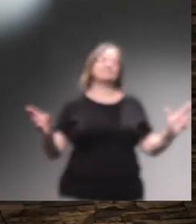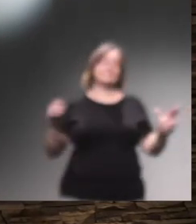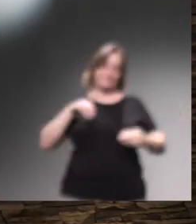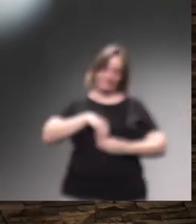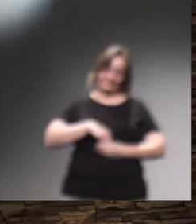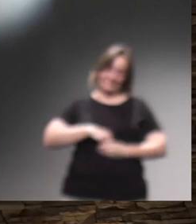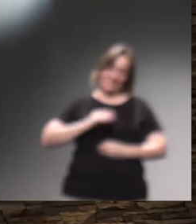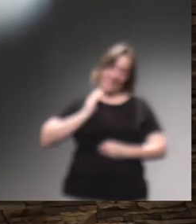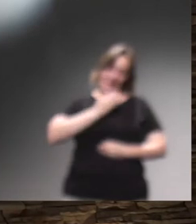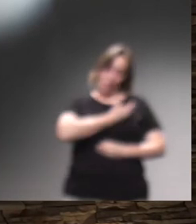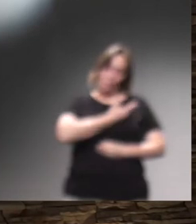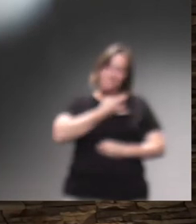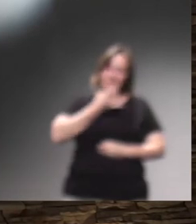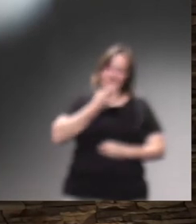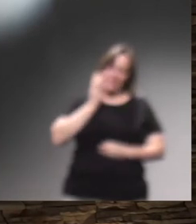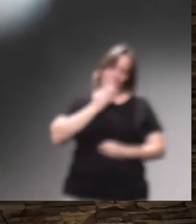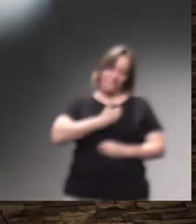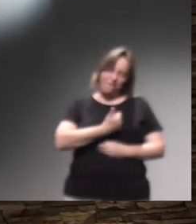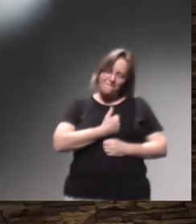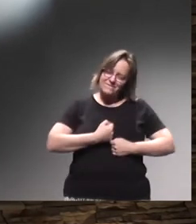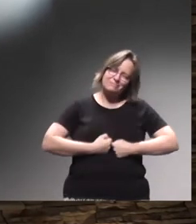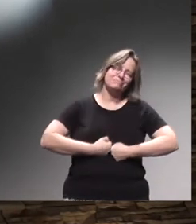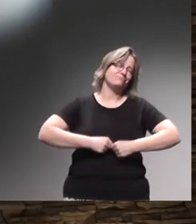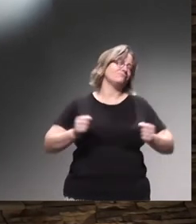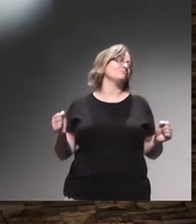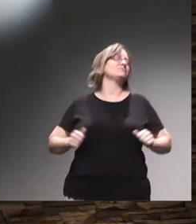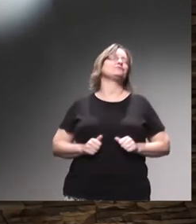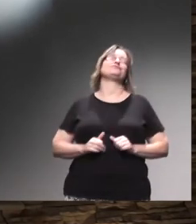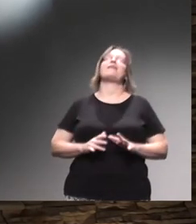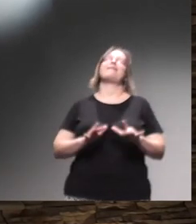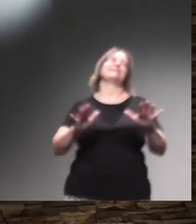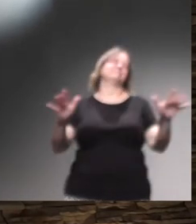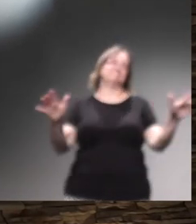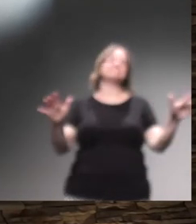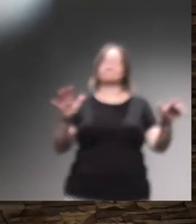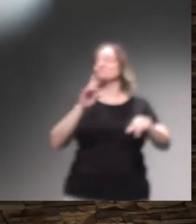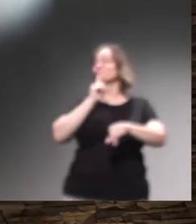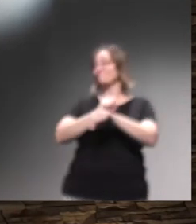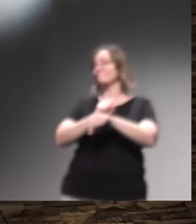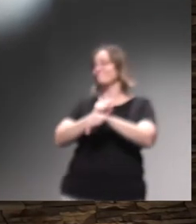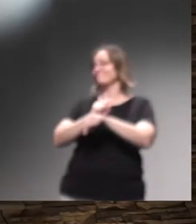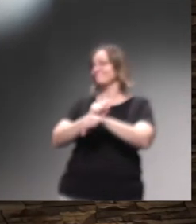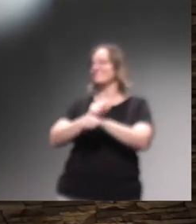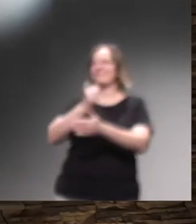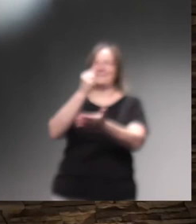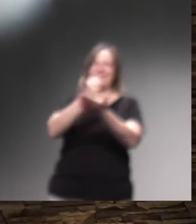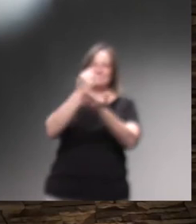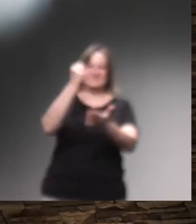are. And so it is. Amen.